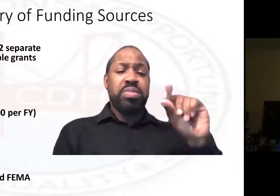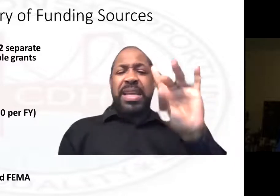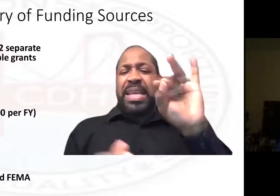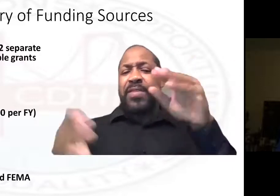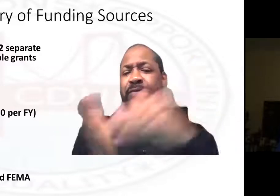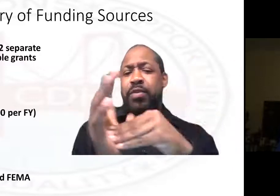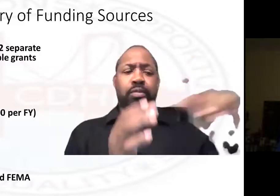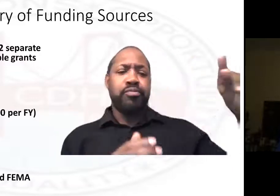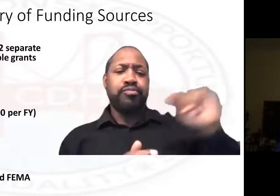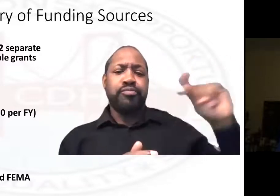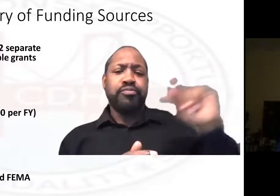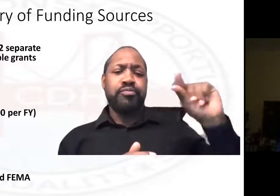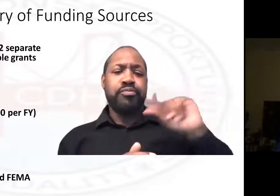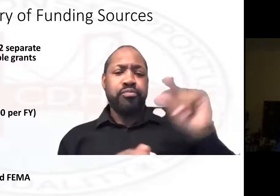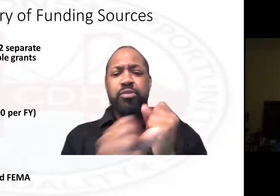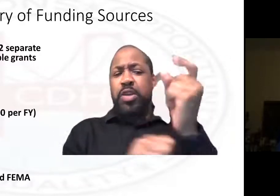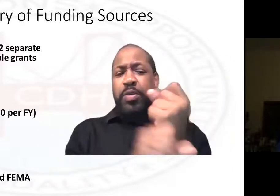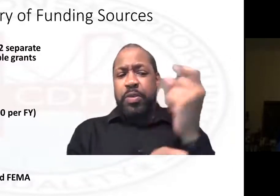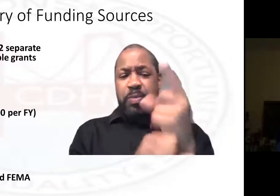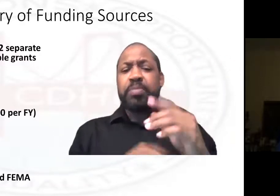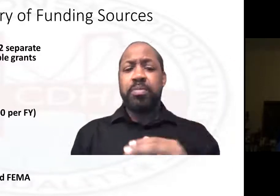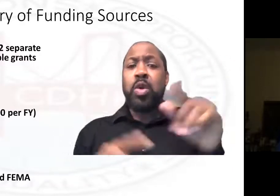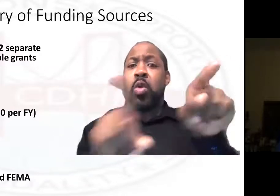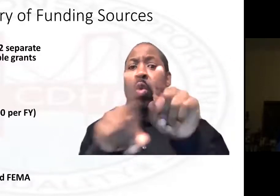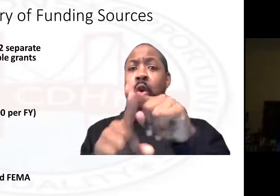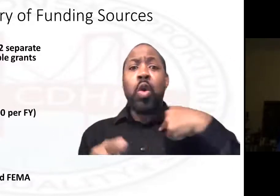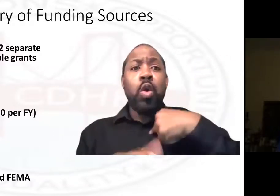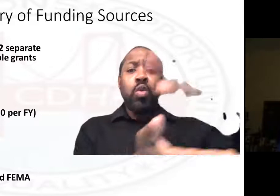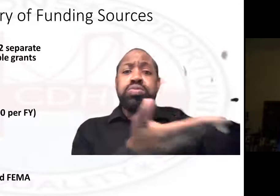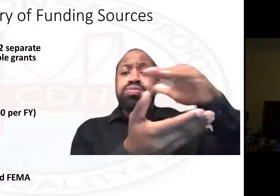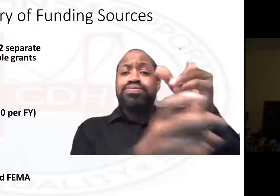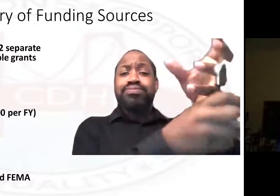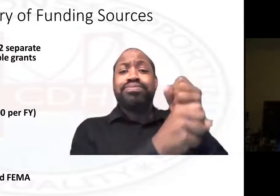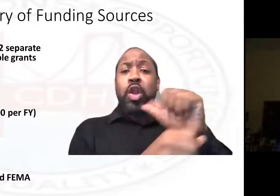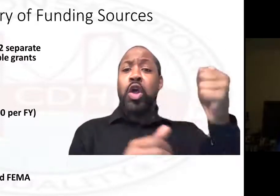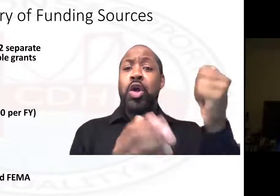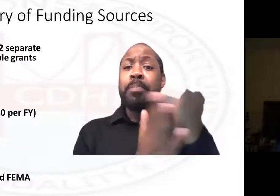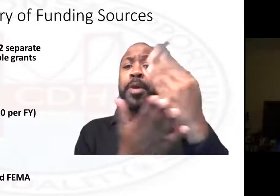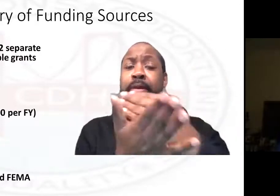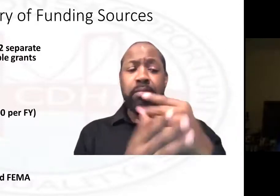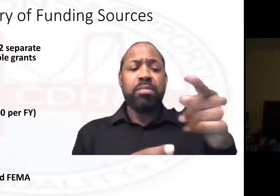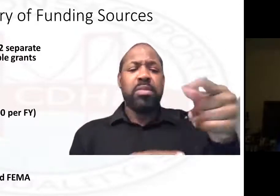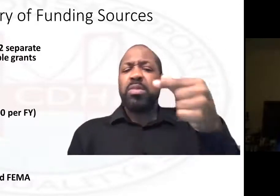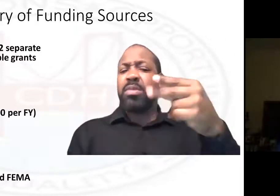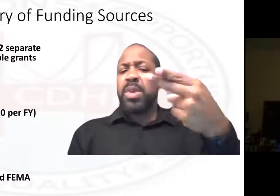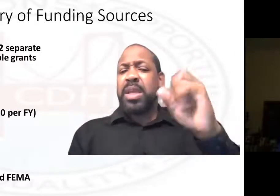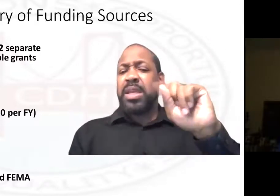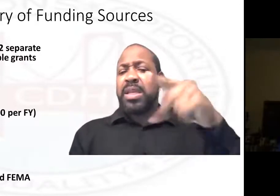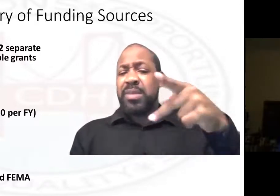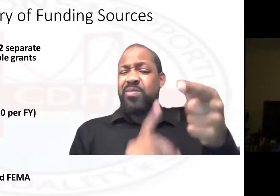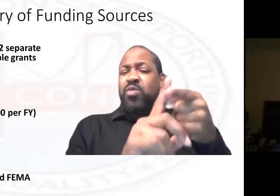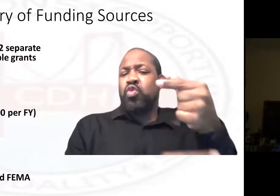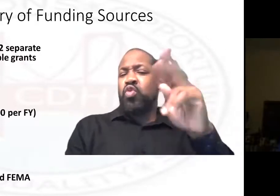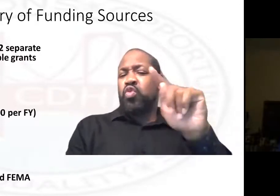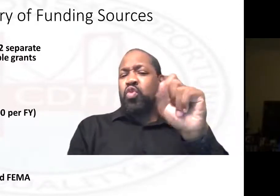And it's under the TRS. So that's 80,000 every fiscal year that we also get. We also are able to get a